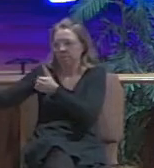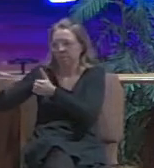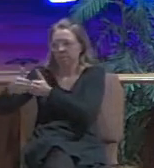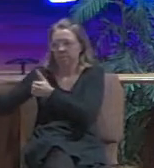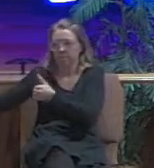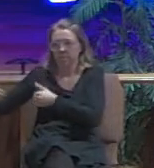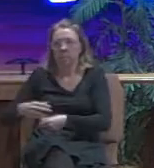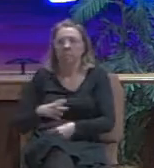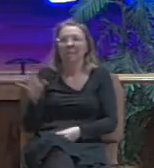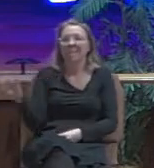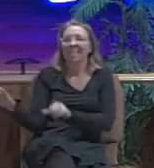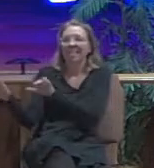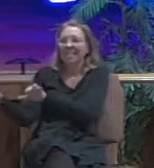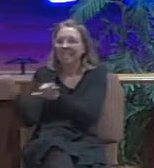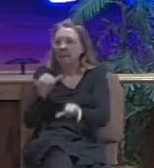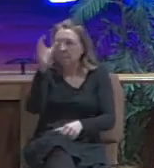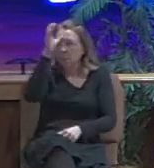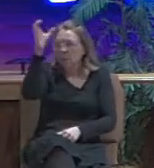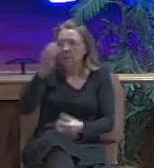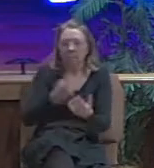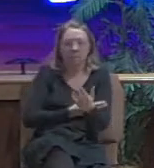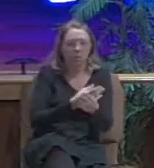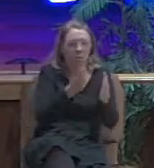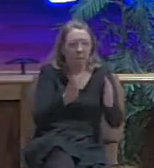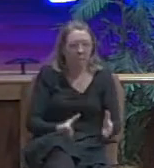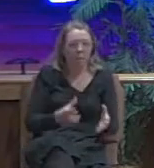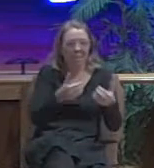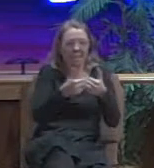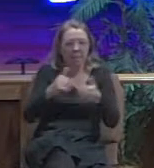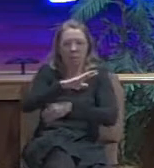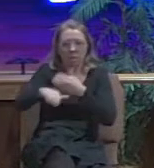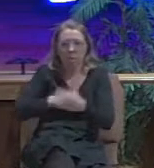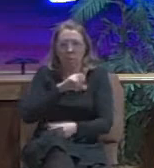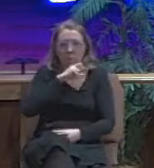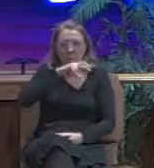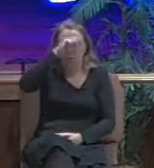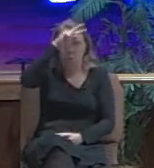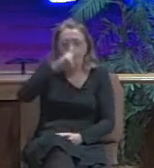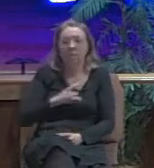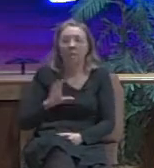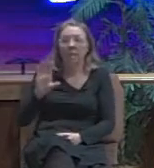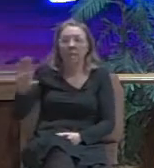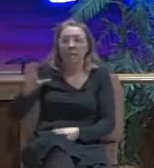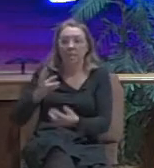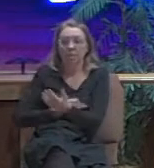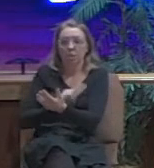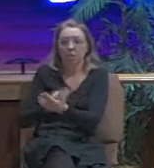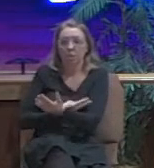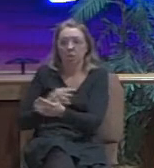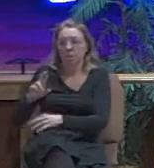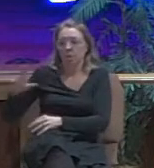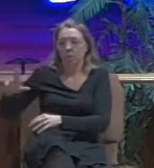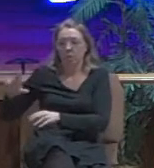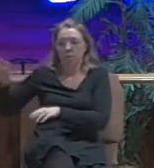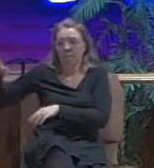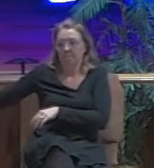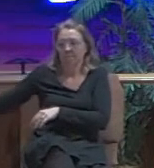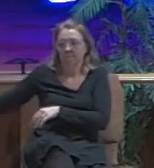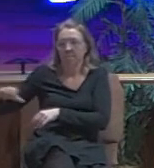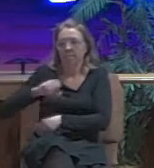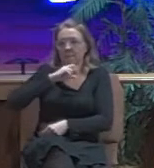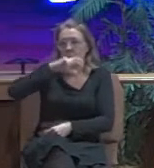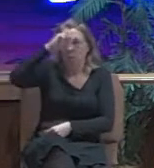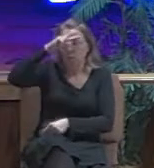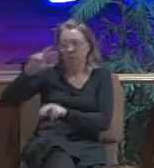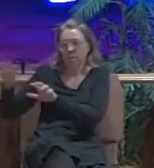sheep from the goats. He will put the sheep on his right side and the goats on his left. Then the